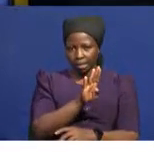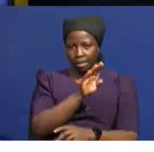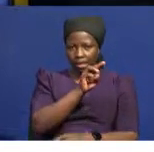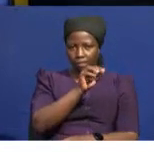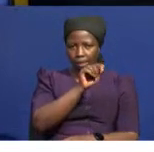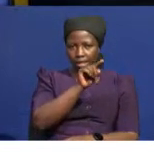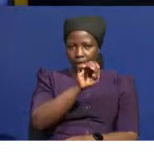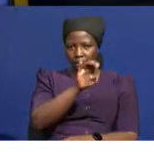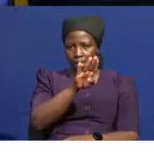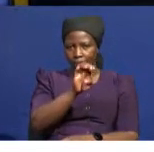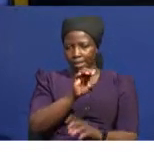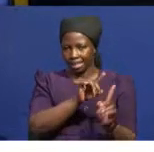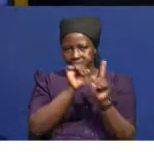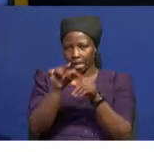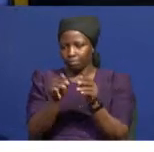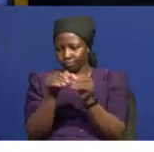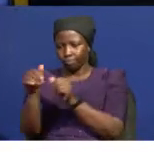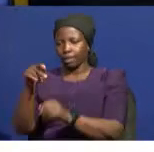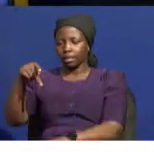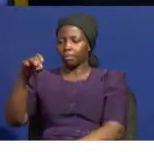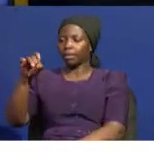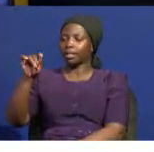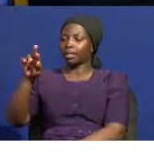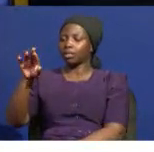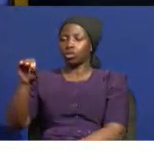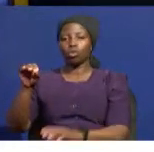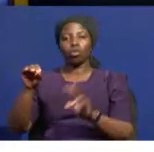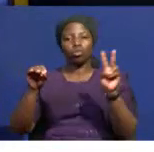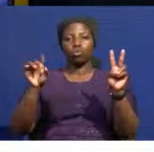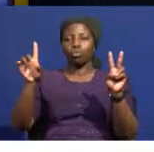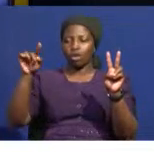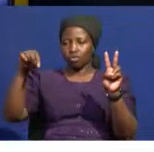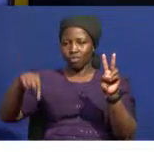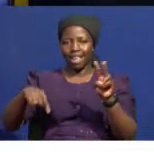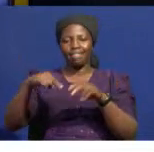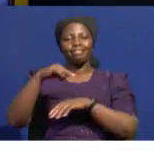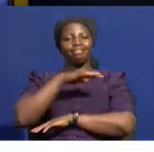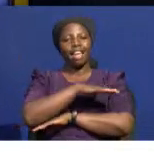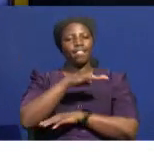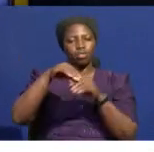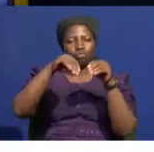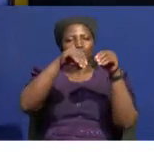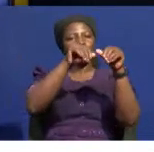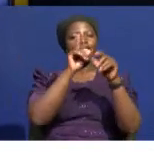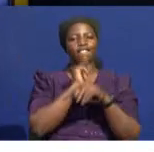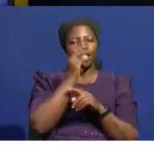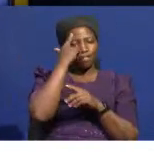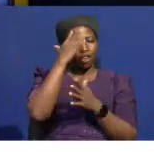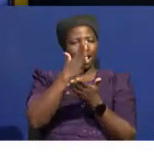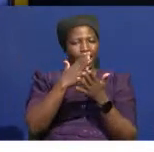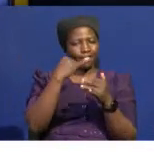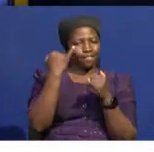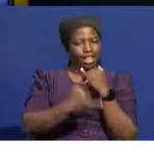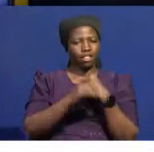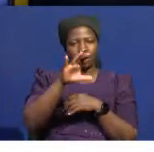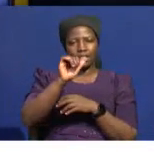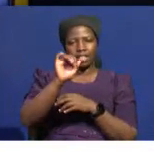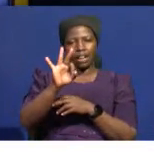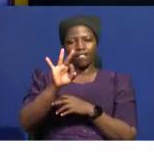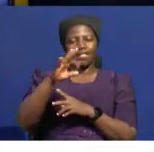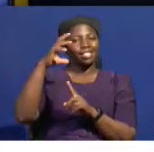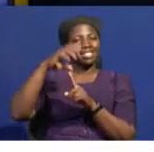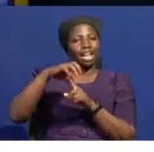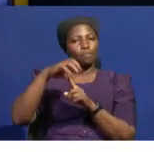from behind to beat Petro Atletico 2-1 this evening and qualify for the semi-finals of the CAF Champions